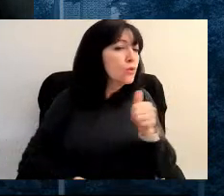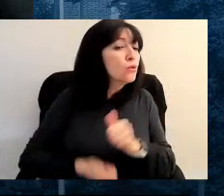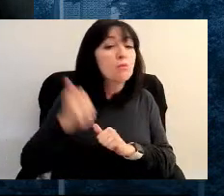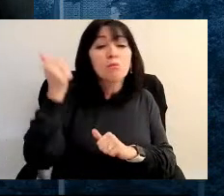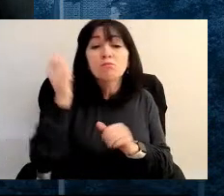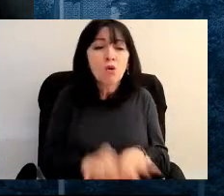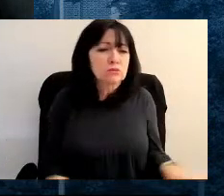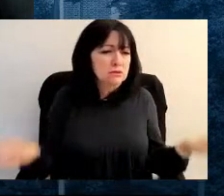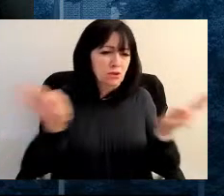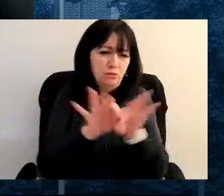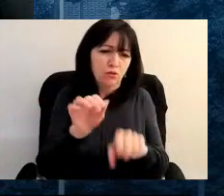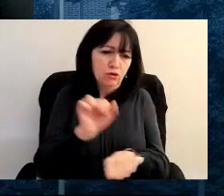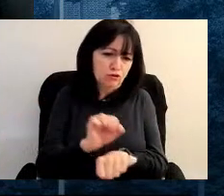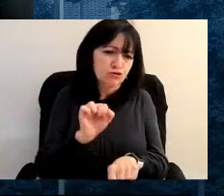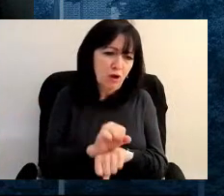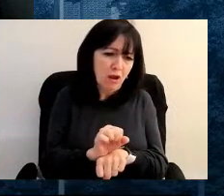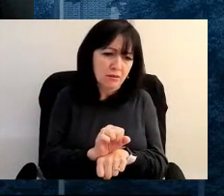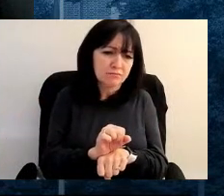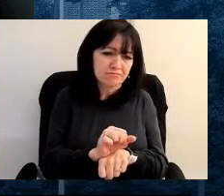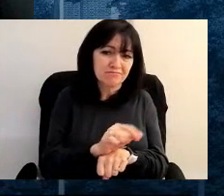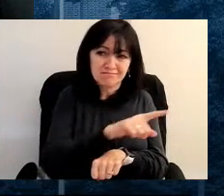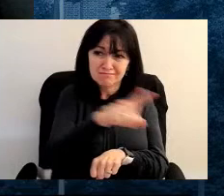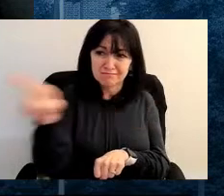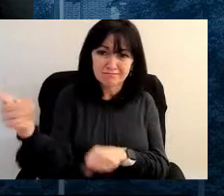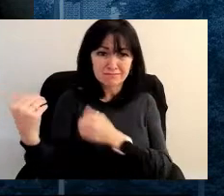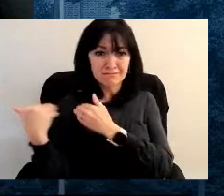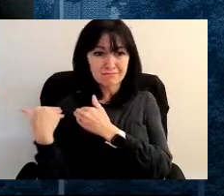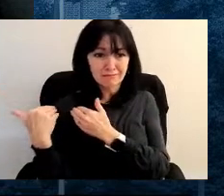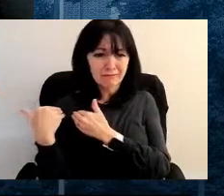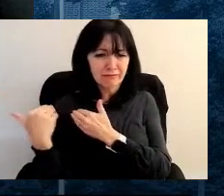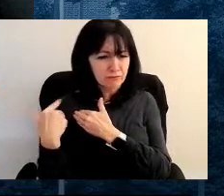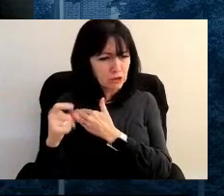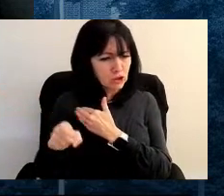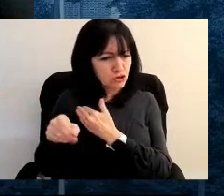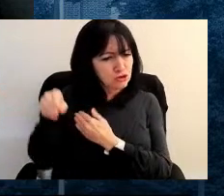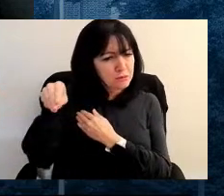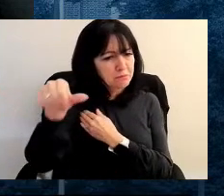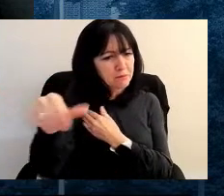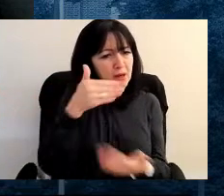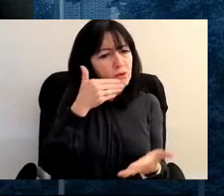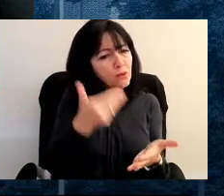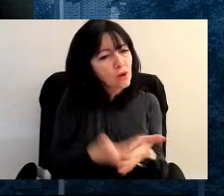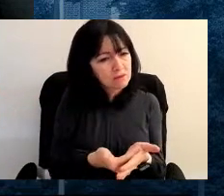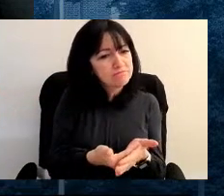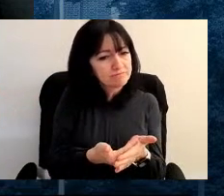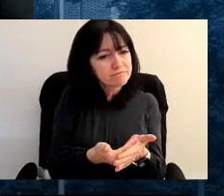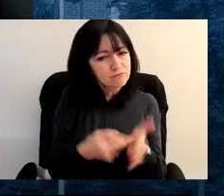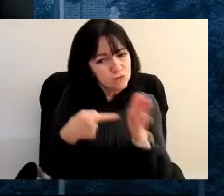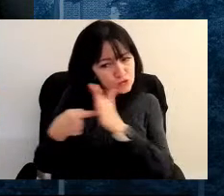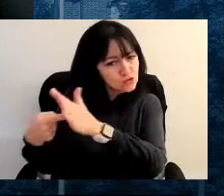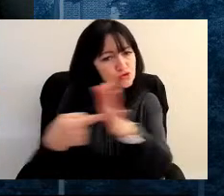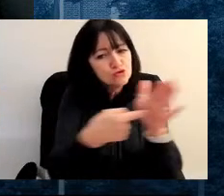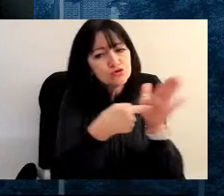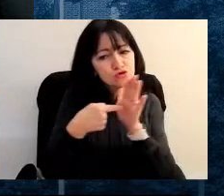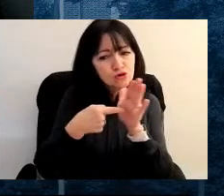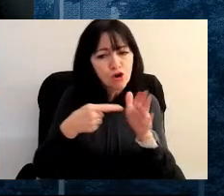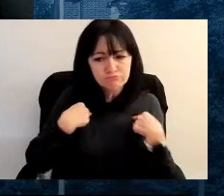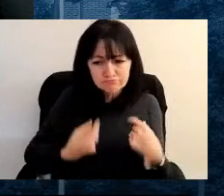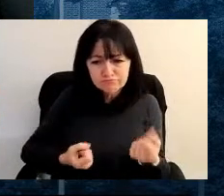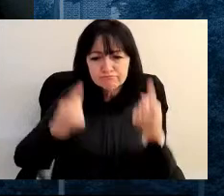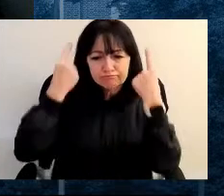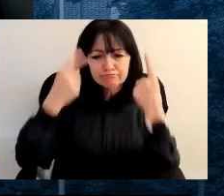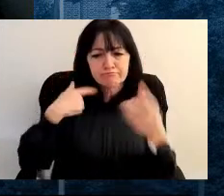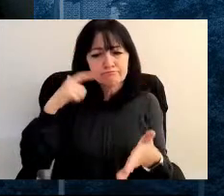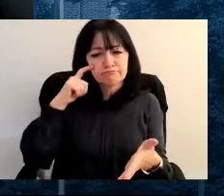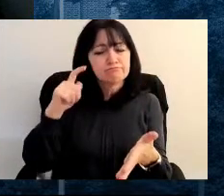hold. And we should pay educators a salary showing that we believe it is the most important job. I look forward to the continued